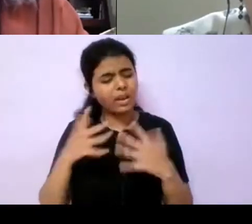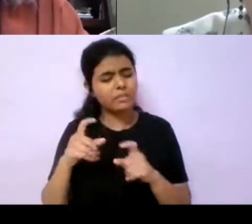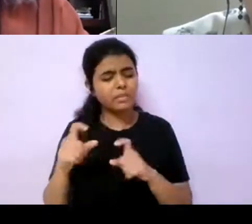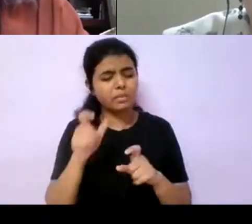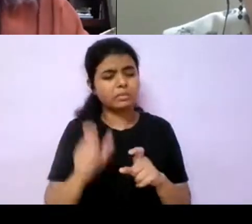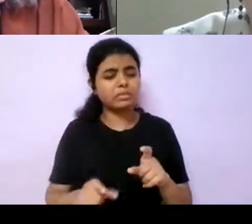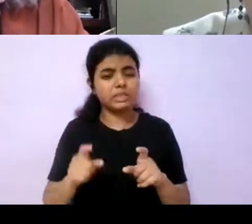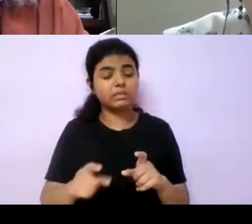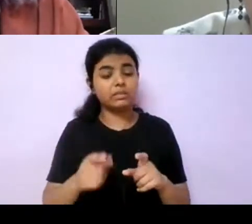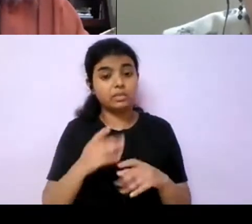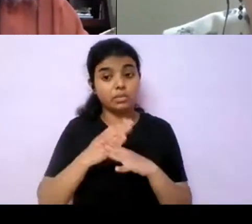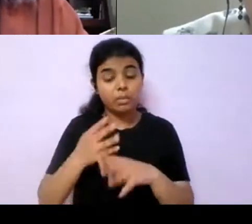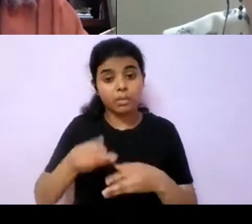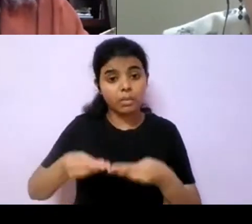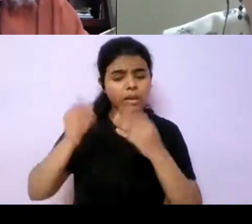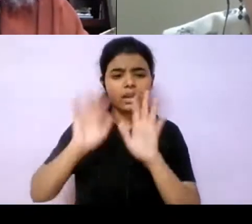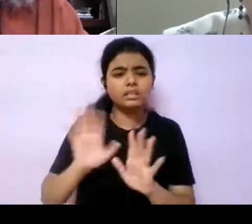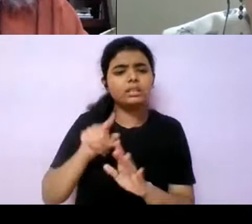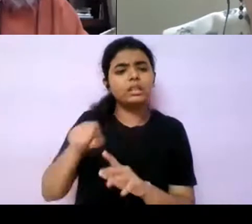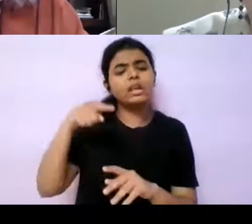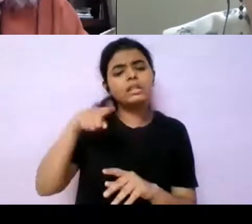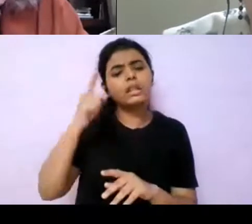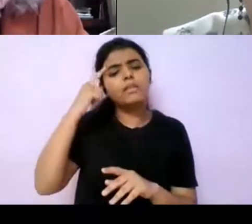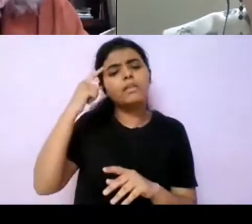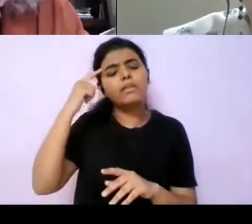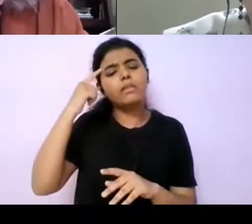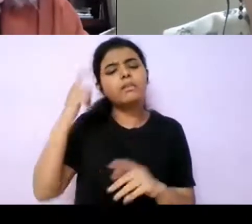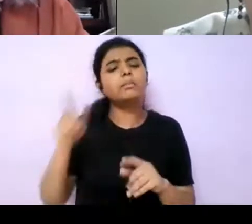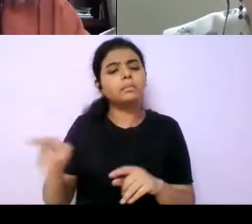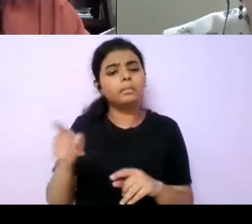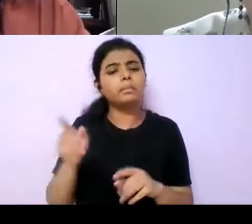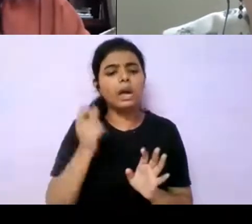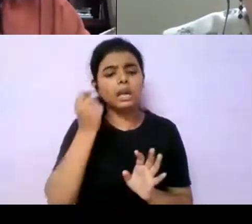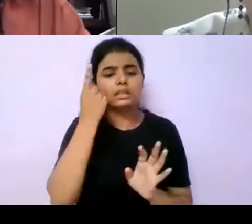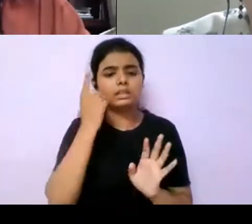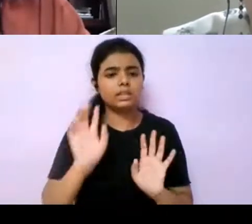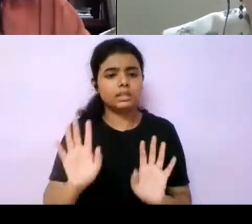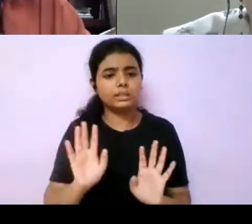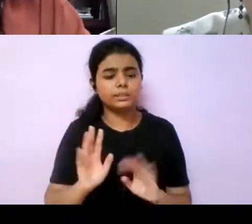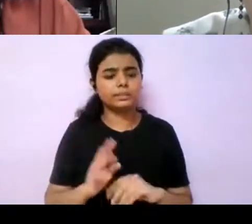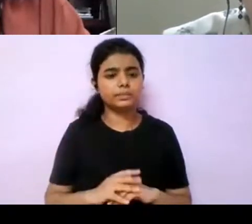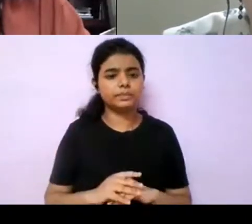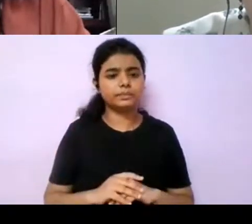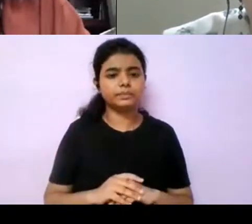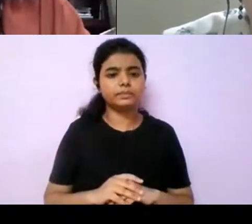that ability for self-determination is itself